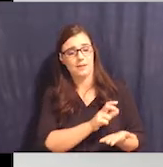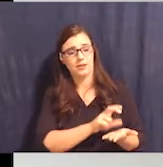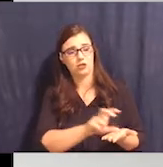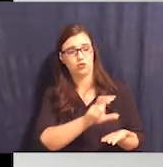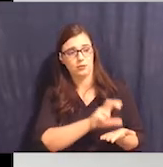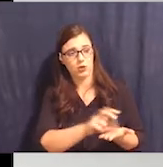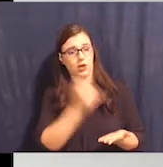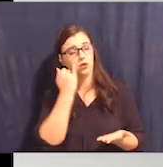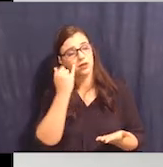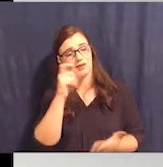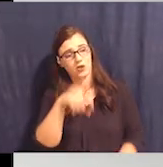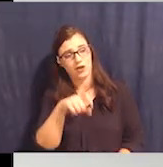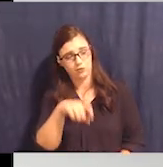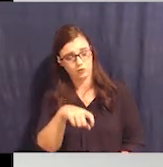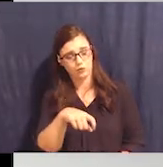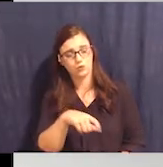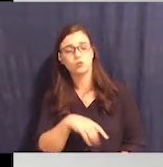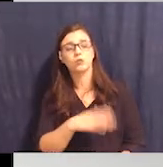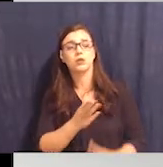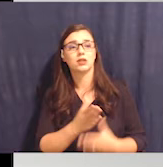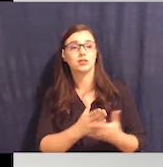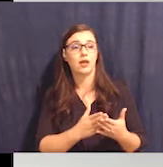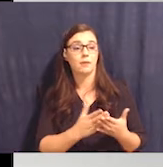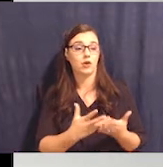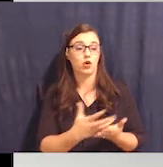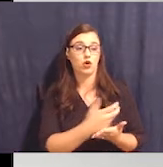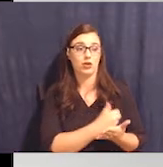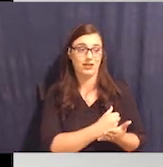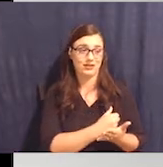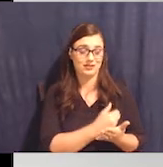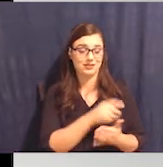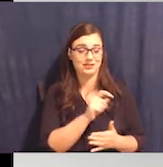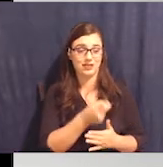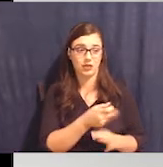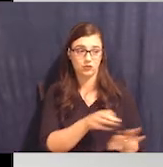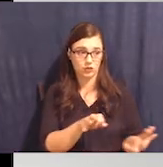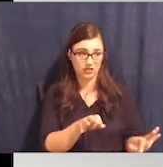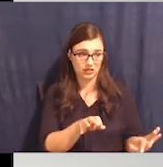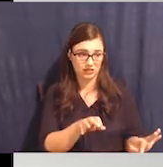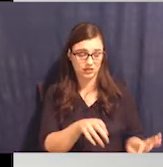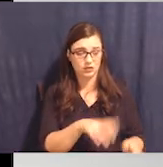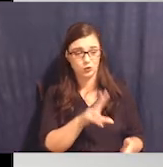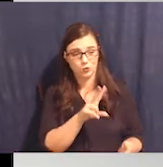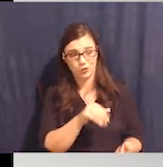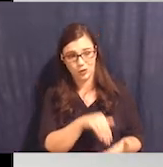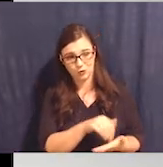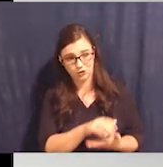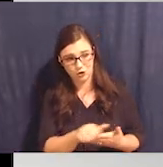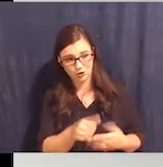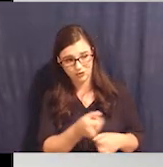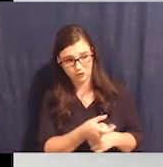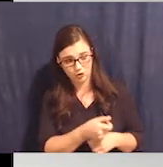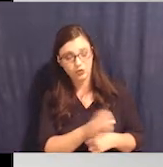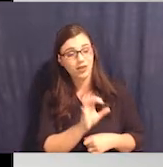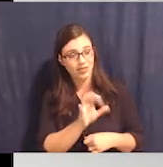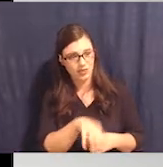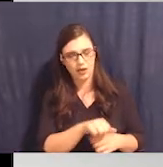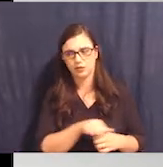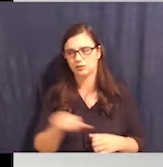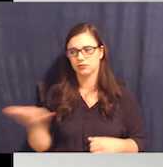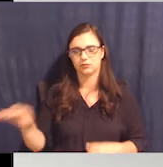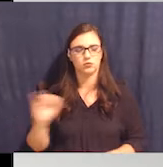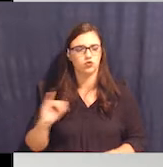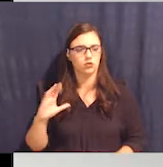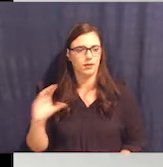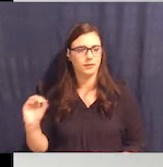stop contributing if you have to, take some of those earnings, which are tax-free, $2,000 a year,